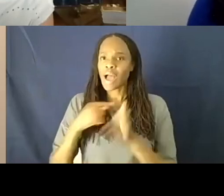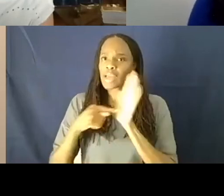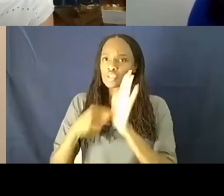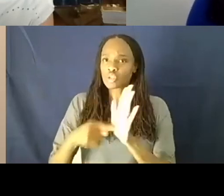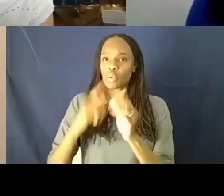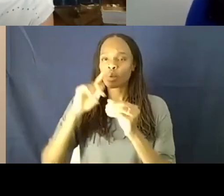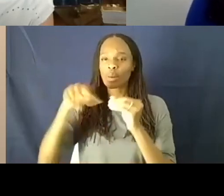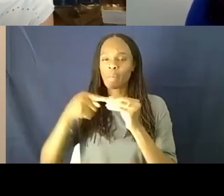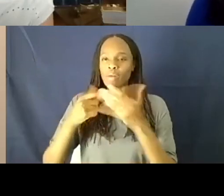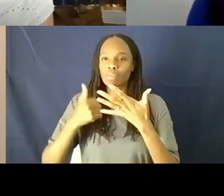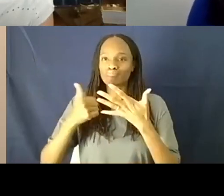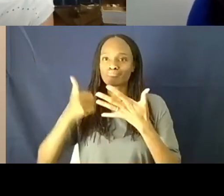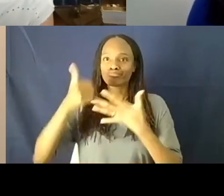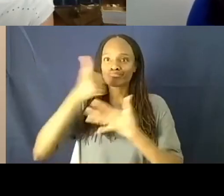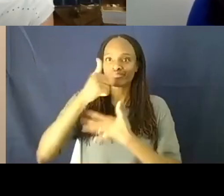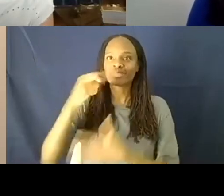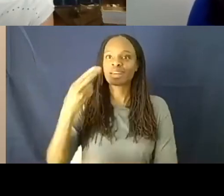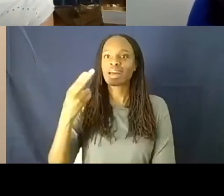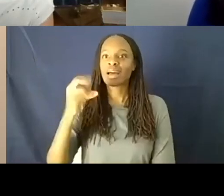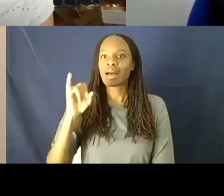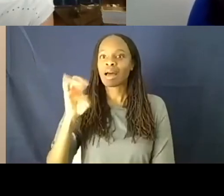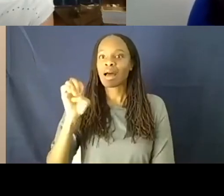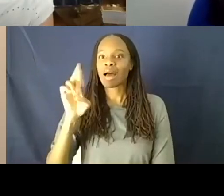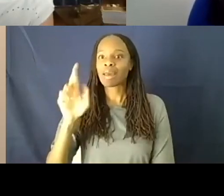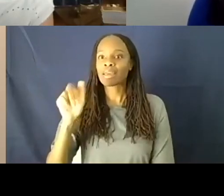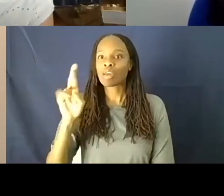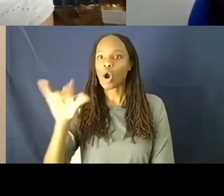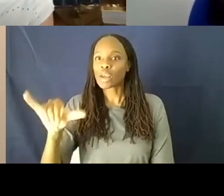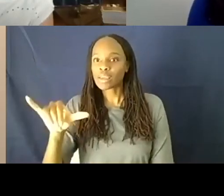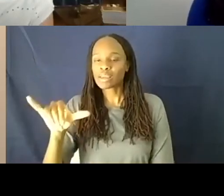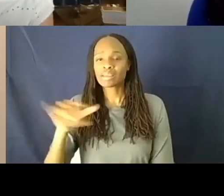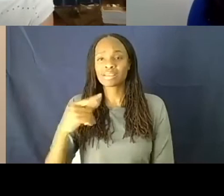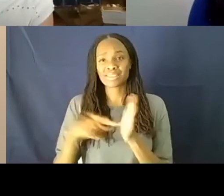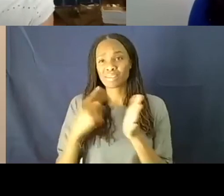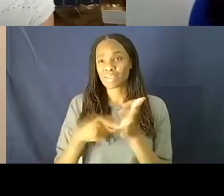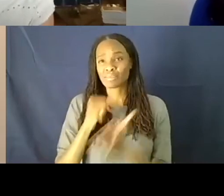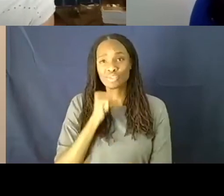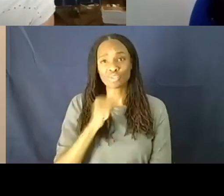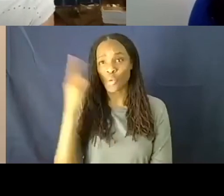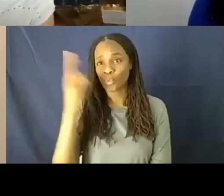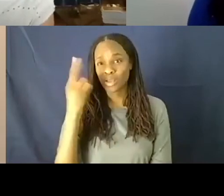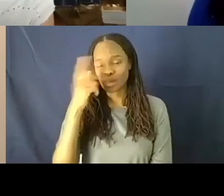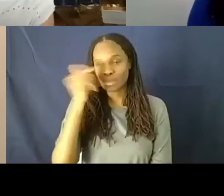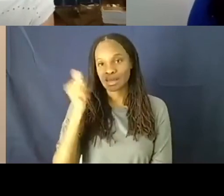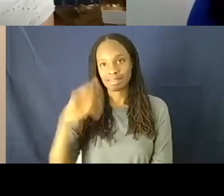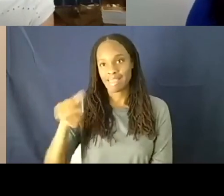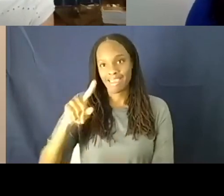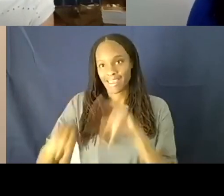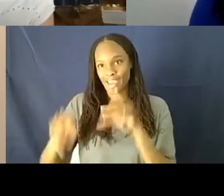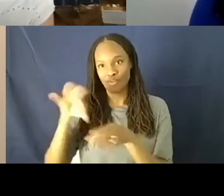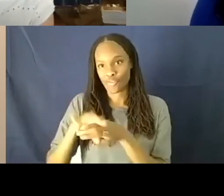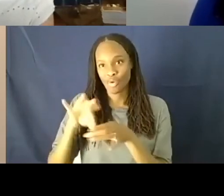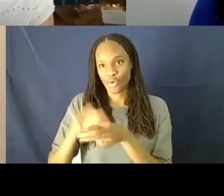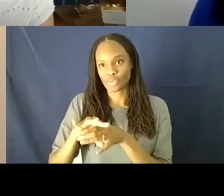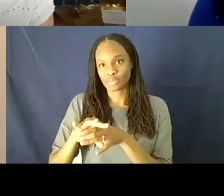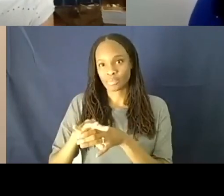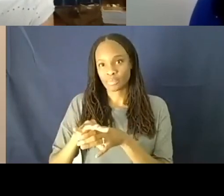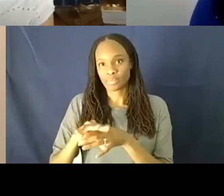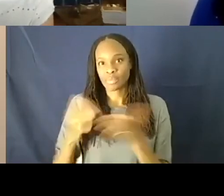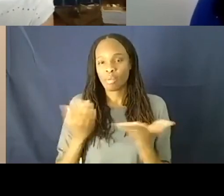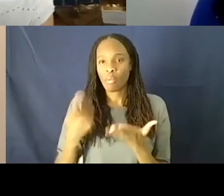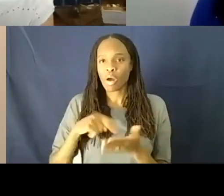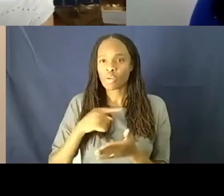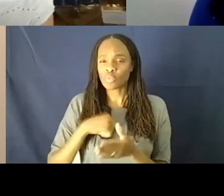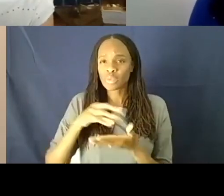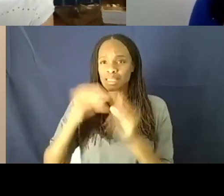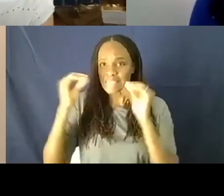hierarchies. And, we sometimes don't realize that even though they're not a voting age, what we instill in them now is so